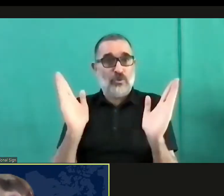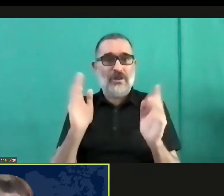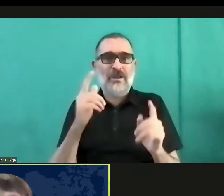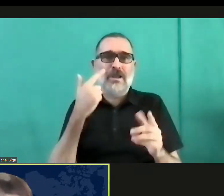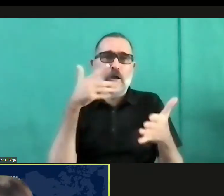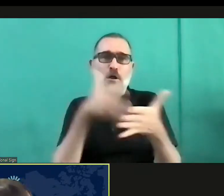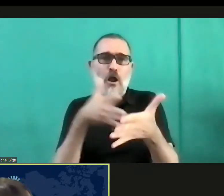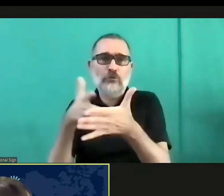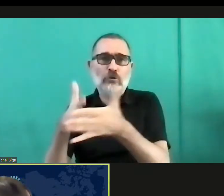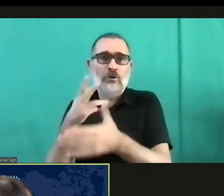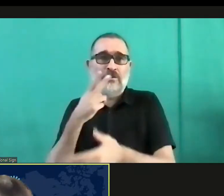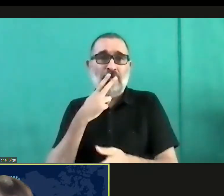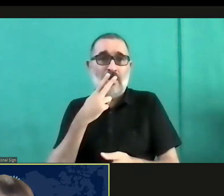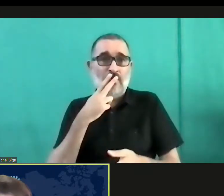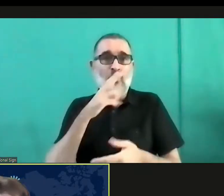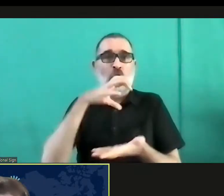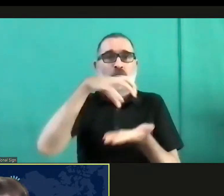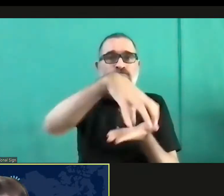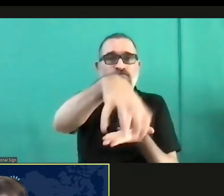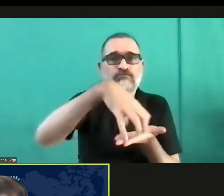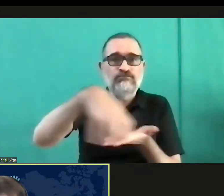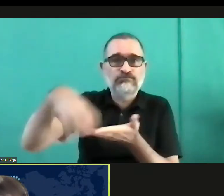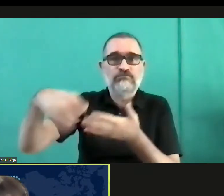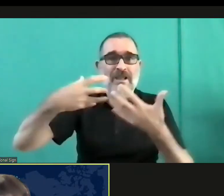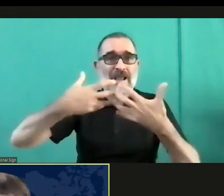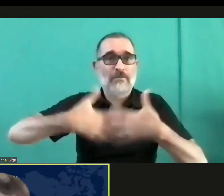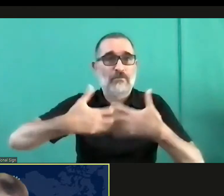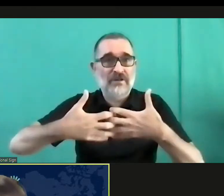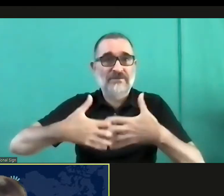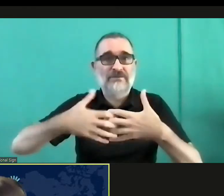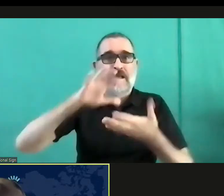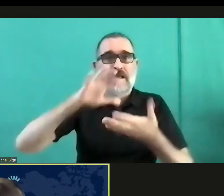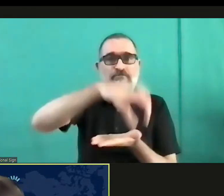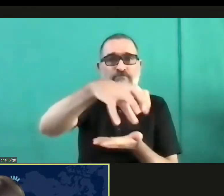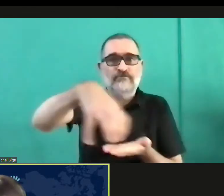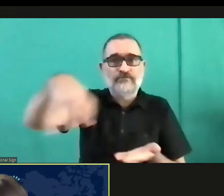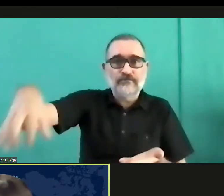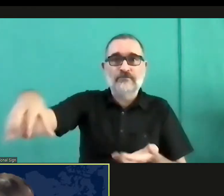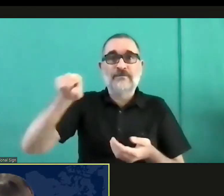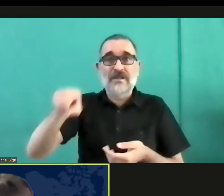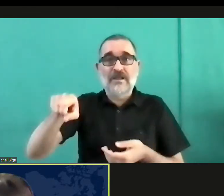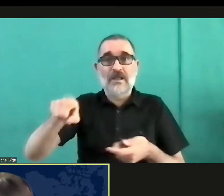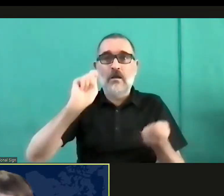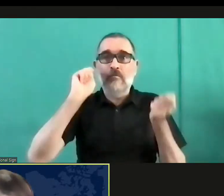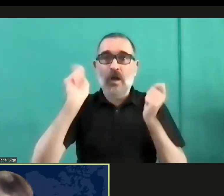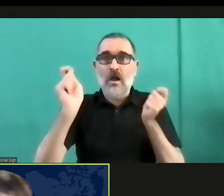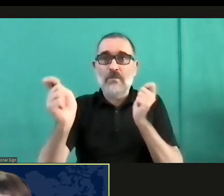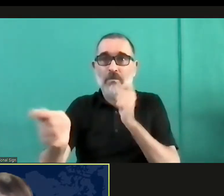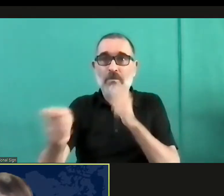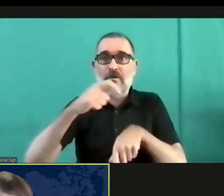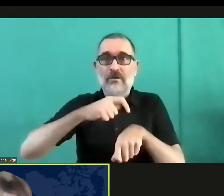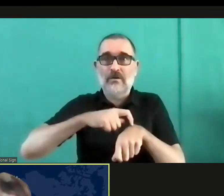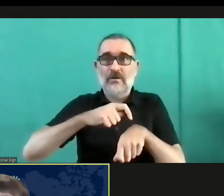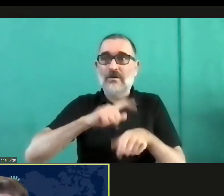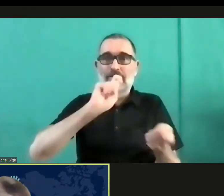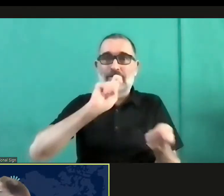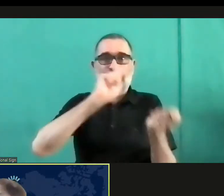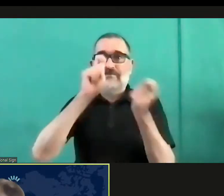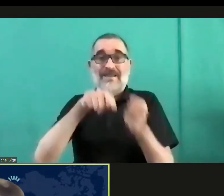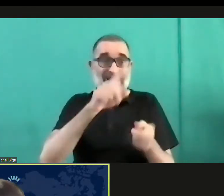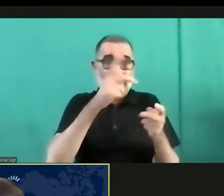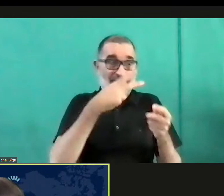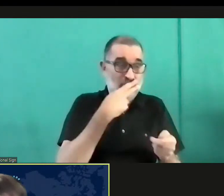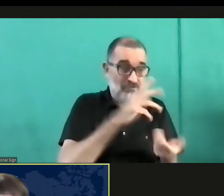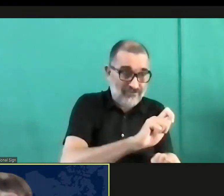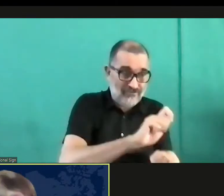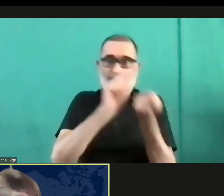changes the perception of the public. Sometimes the general public often doesn't